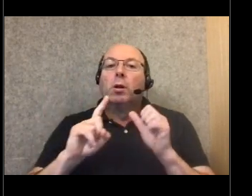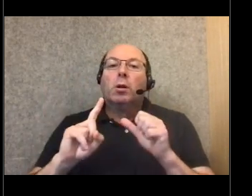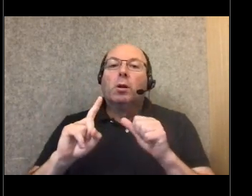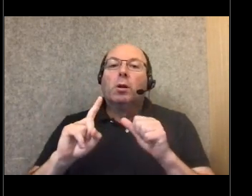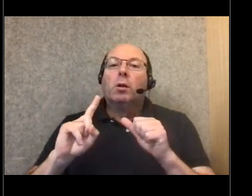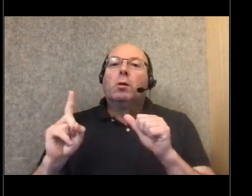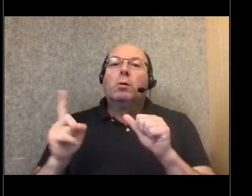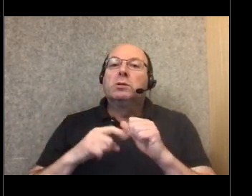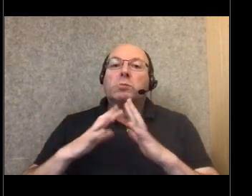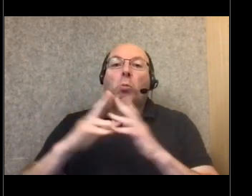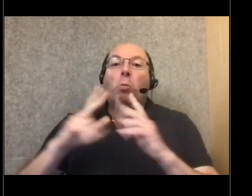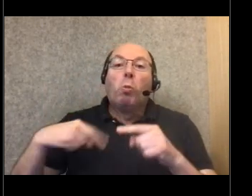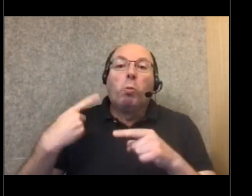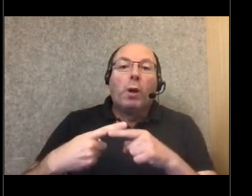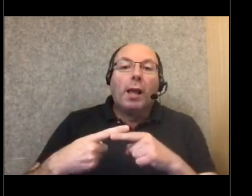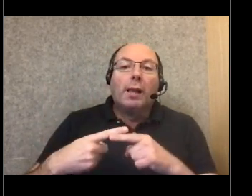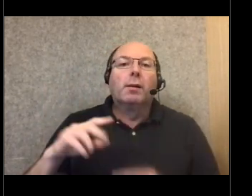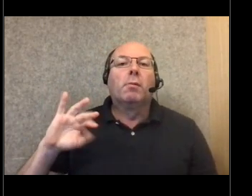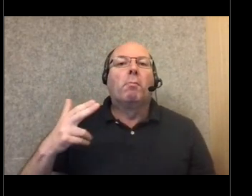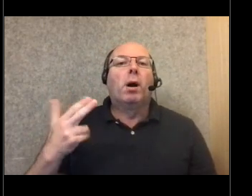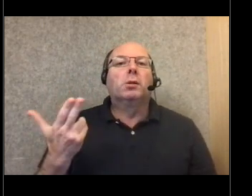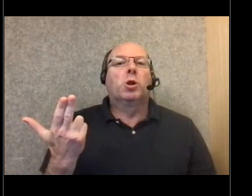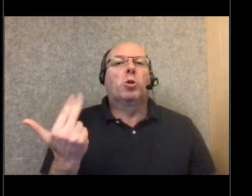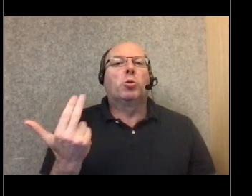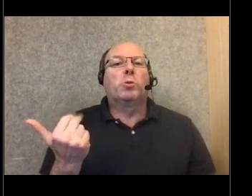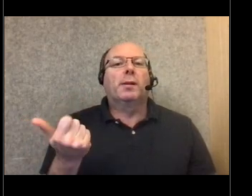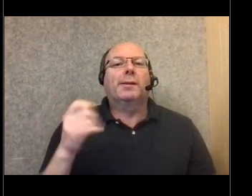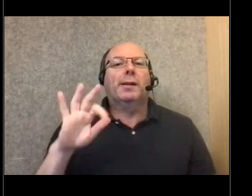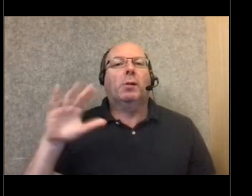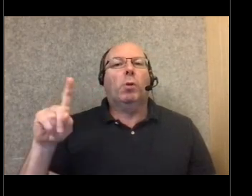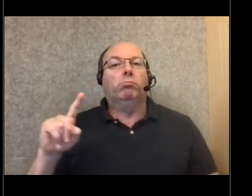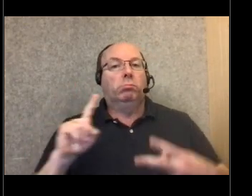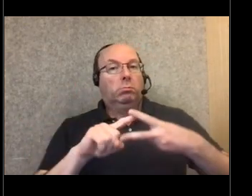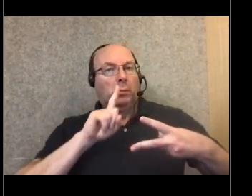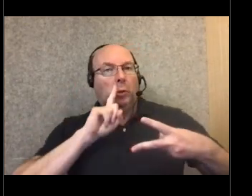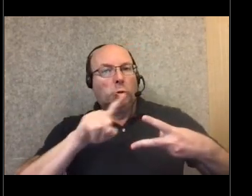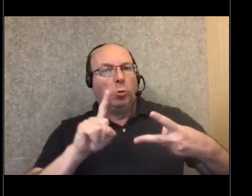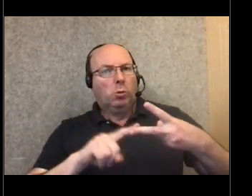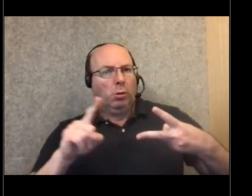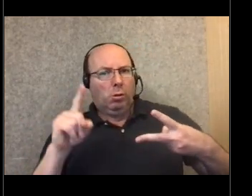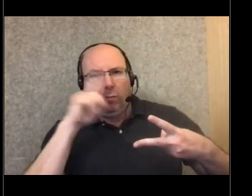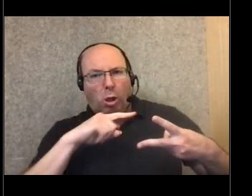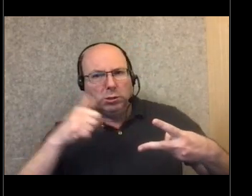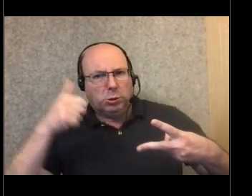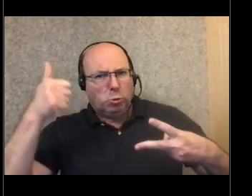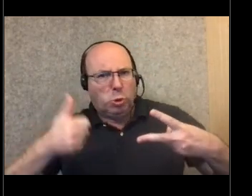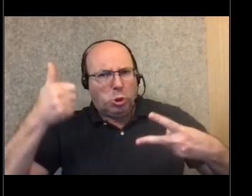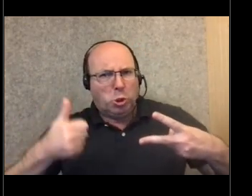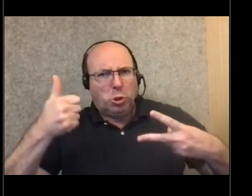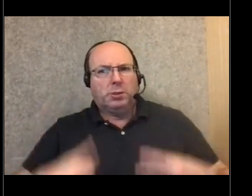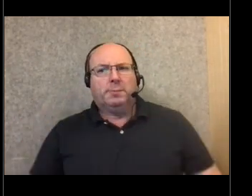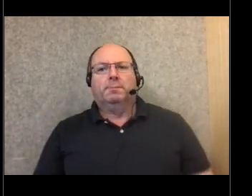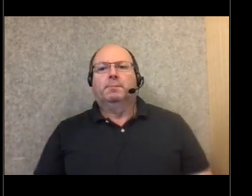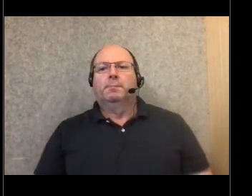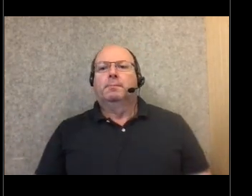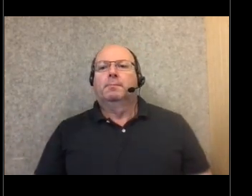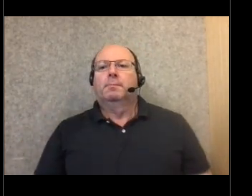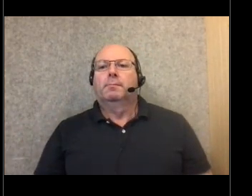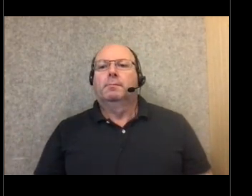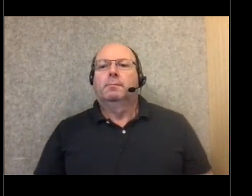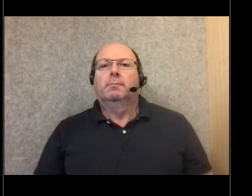1991. And the first answer selection is true, and the second answer selection is false. And